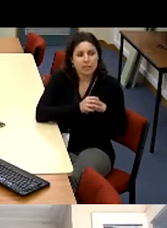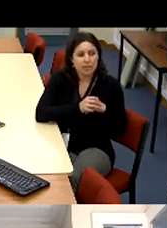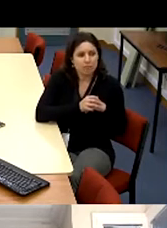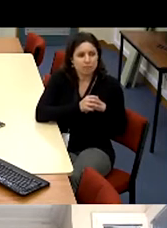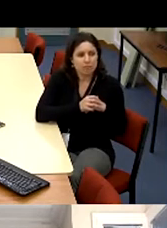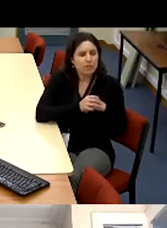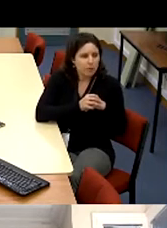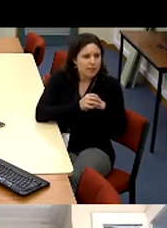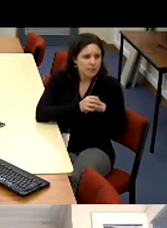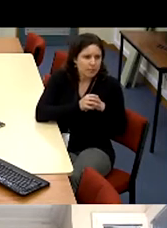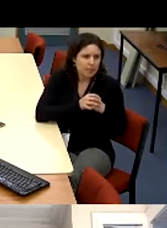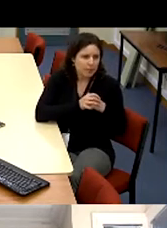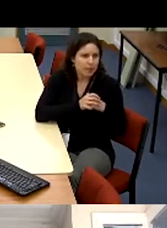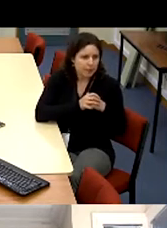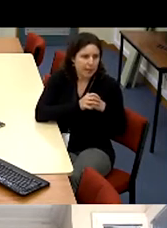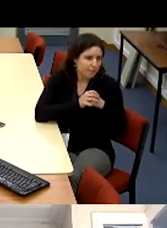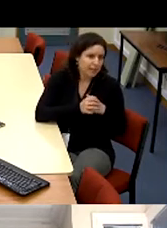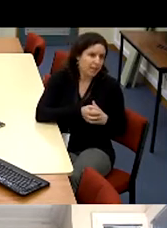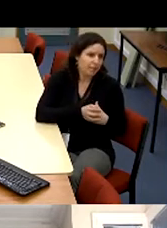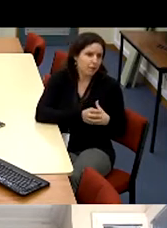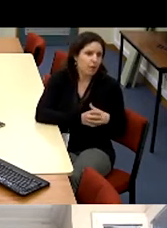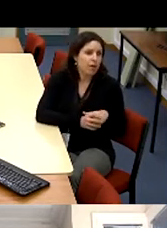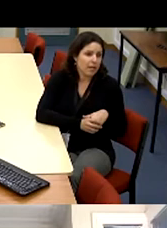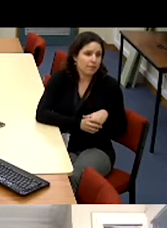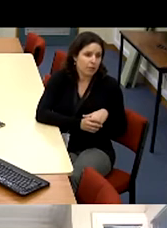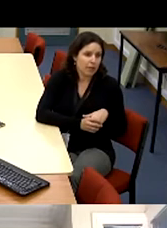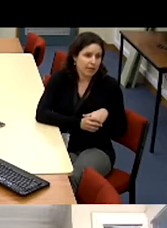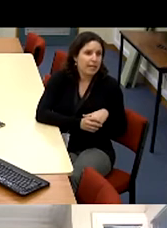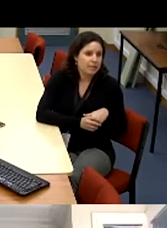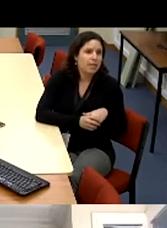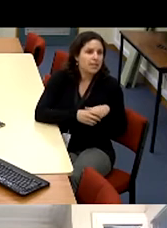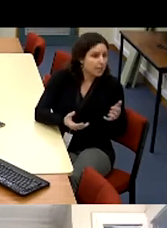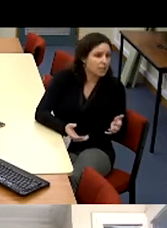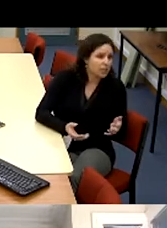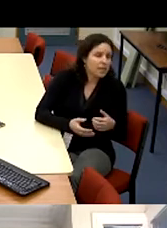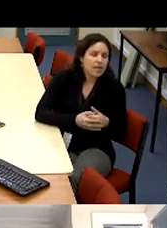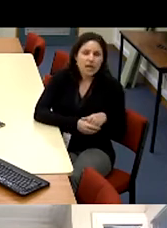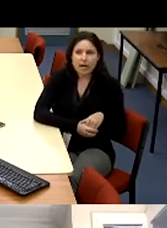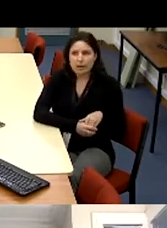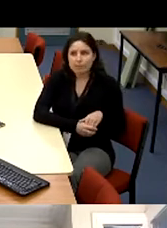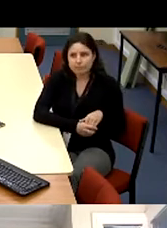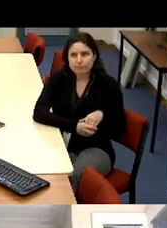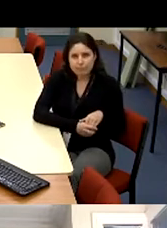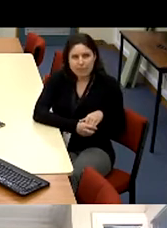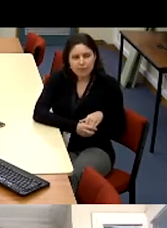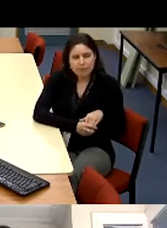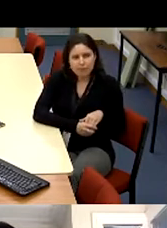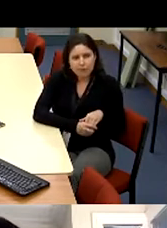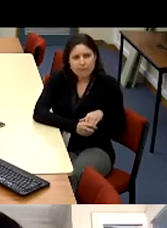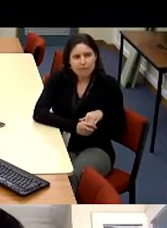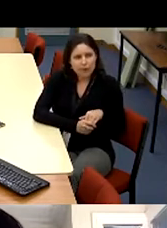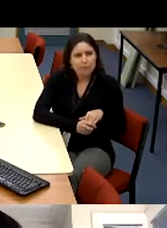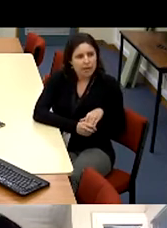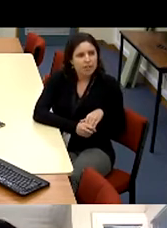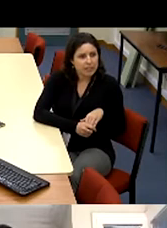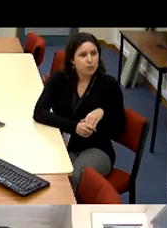New Zealander, because most of the people I spoke to had been here long enough to have gained citizenship. And so for